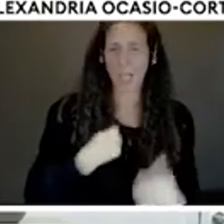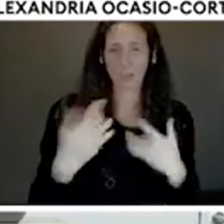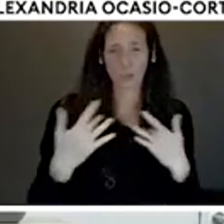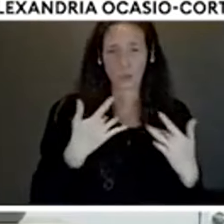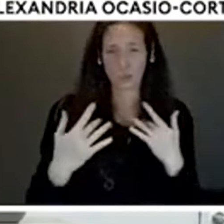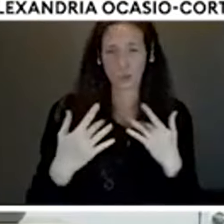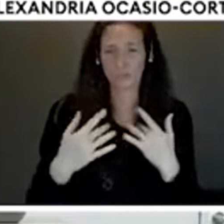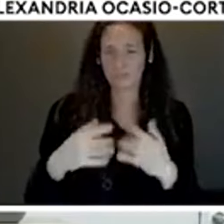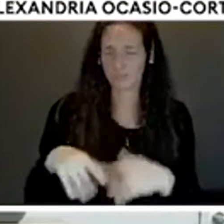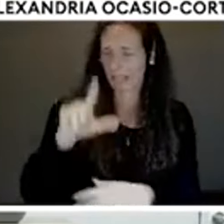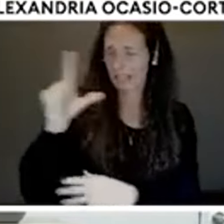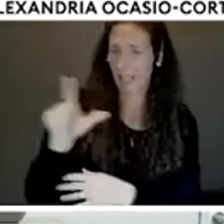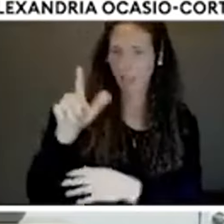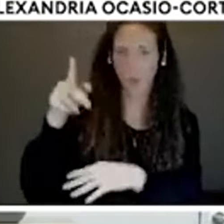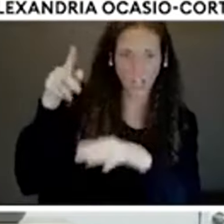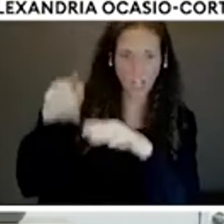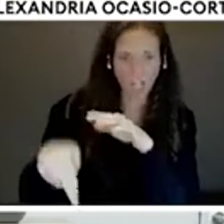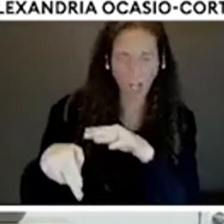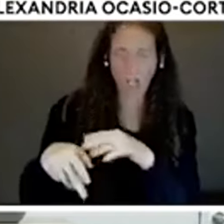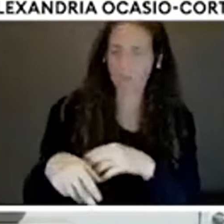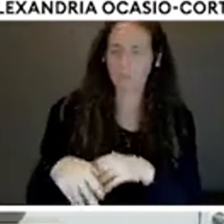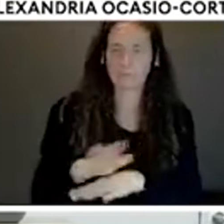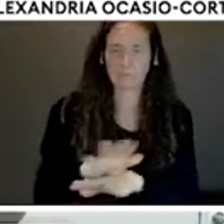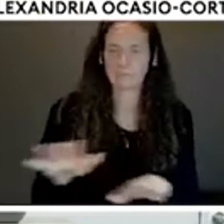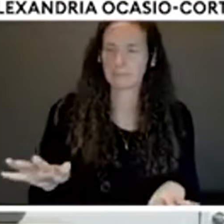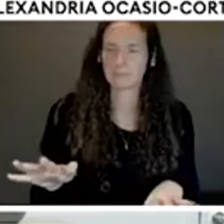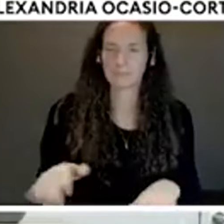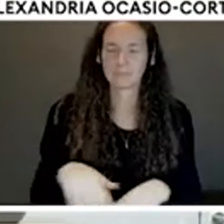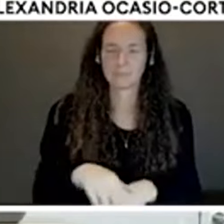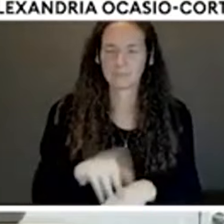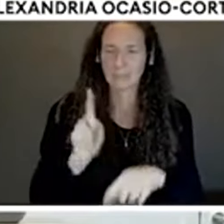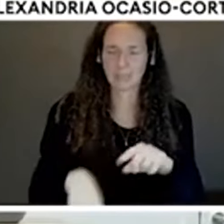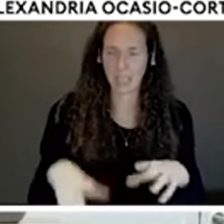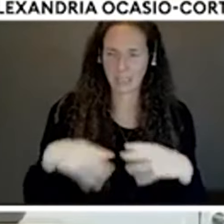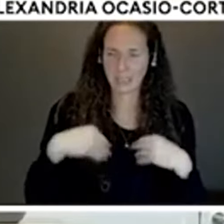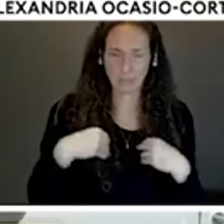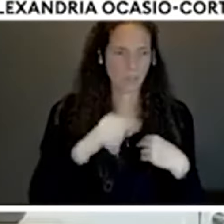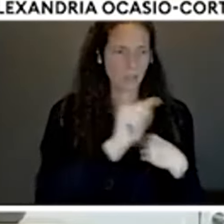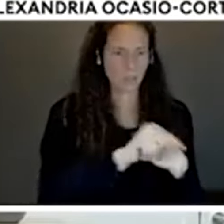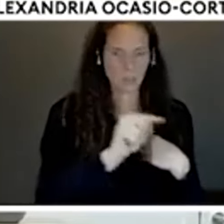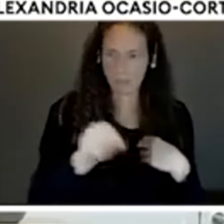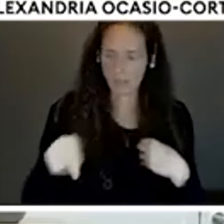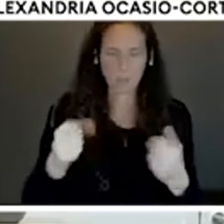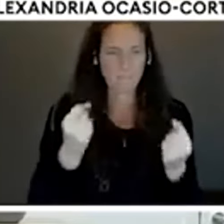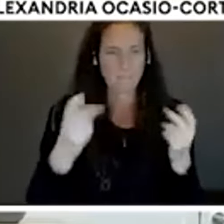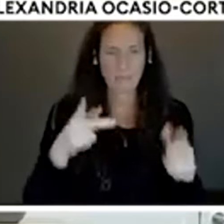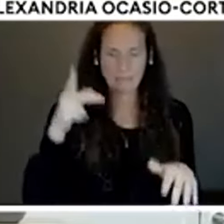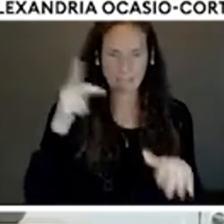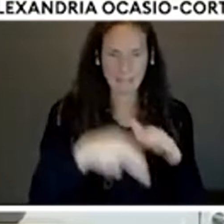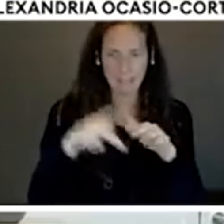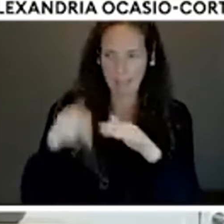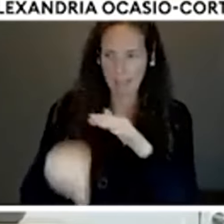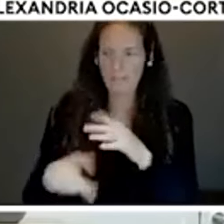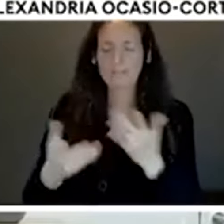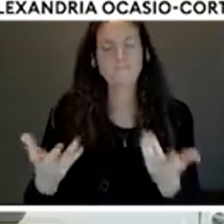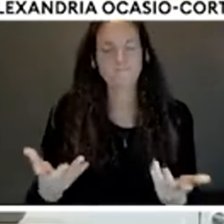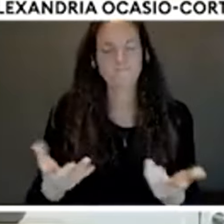these across the board cuts around all of our agencies. But at the same time,